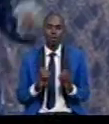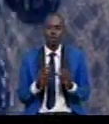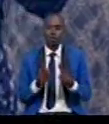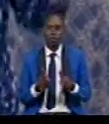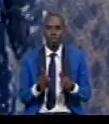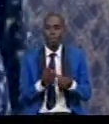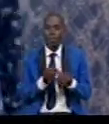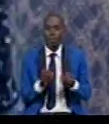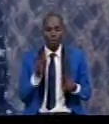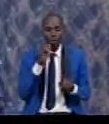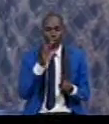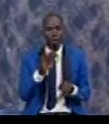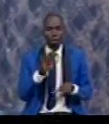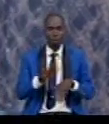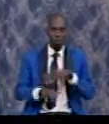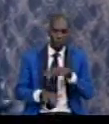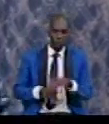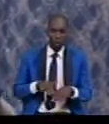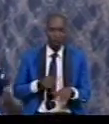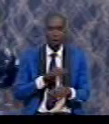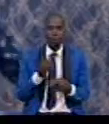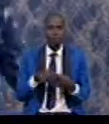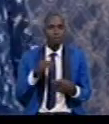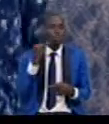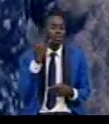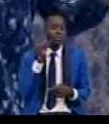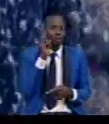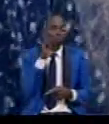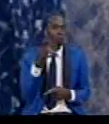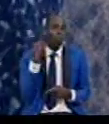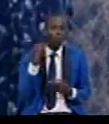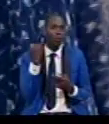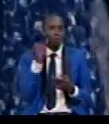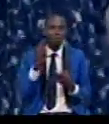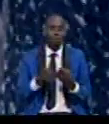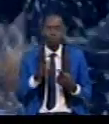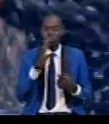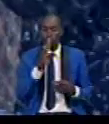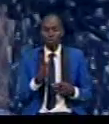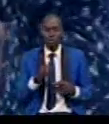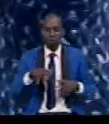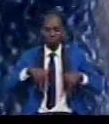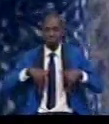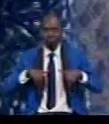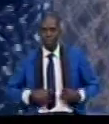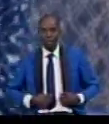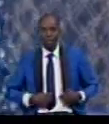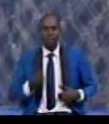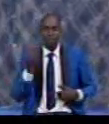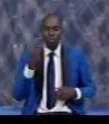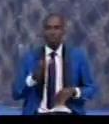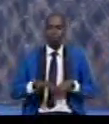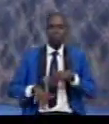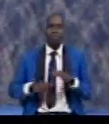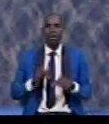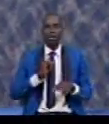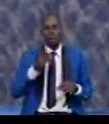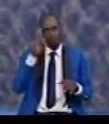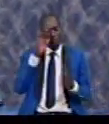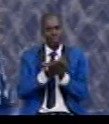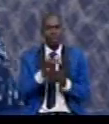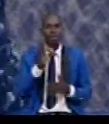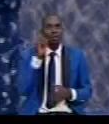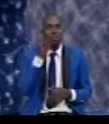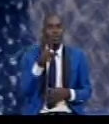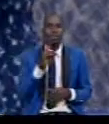and even when she was supposed to be tired, she was lifting her leg. So I believe that she's okay in Jesus'